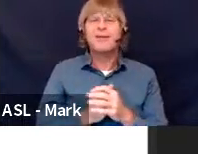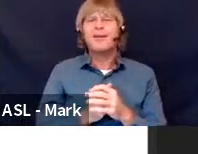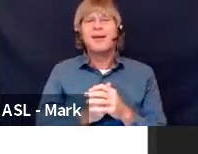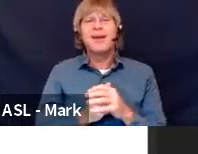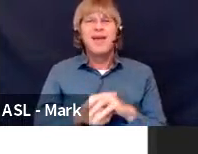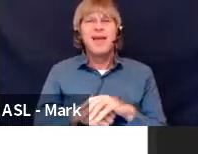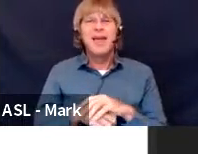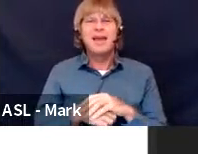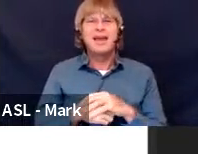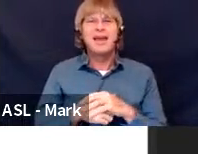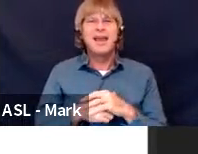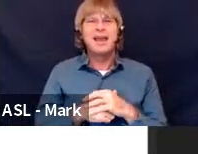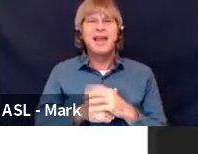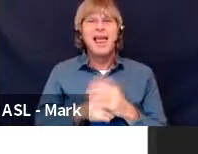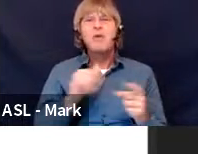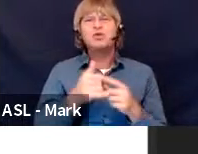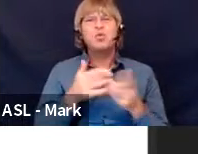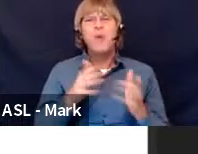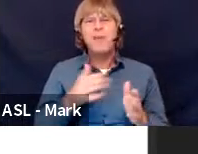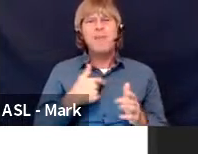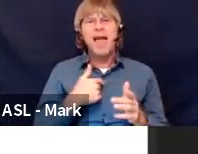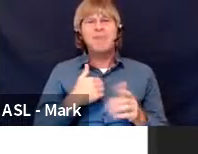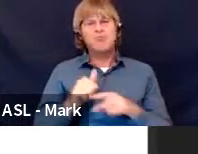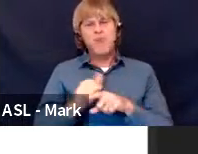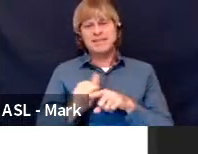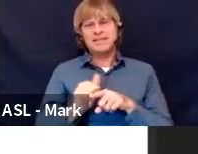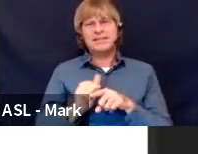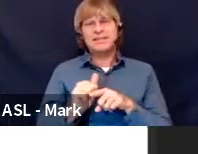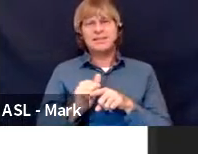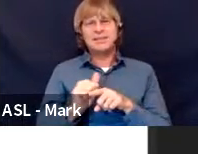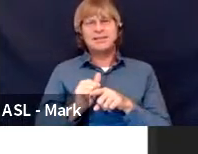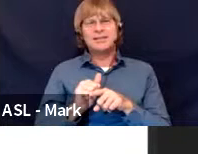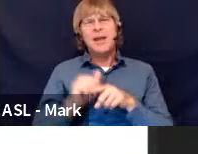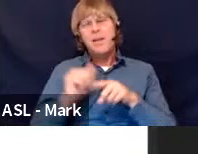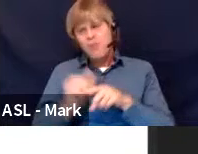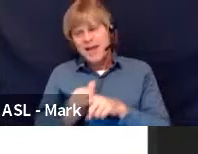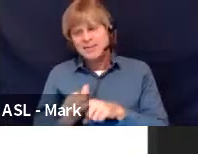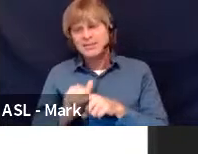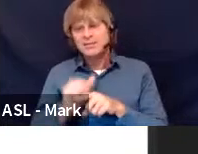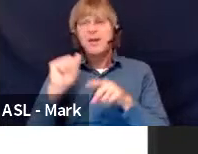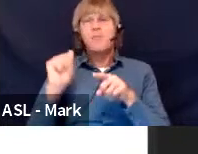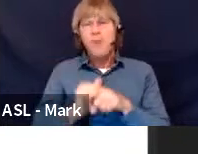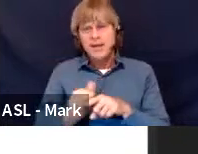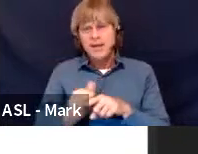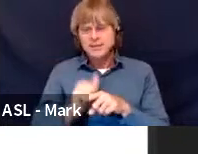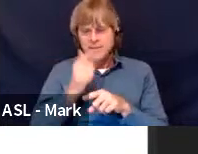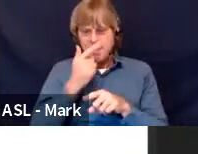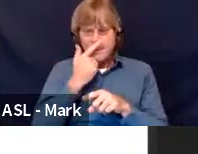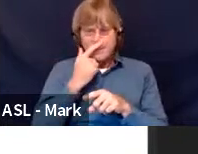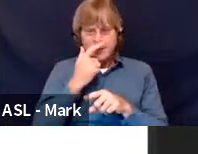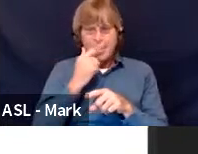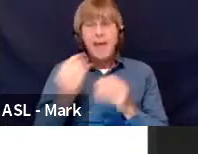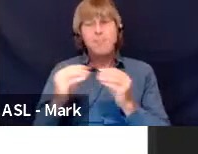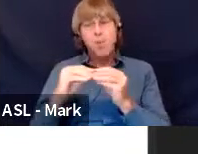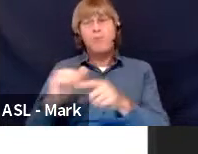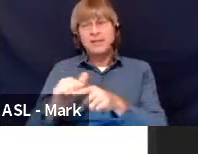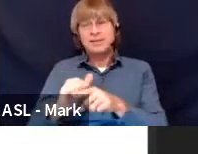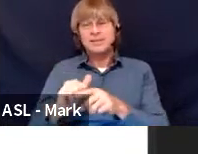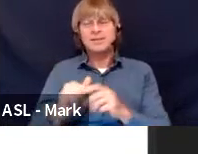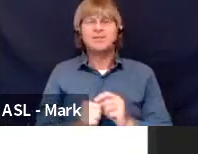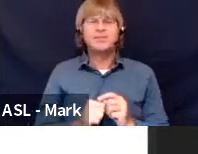And it was just a way for me to practice and practice and practice and practice.